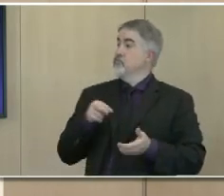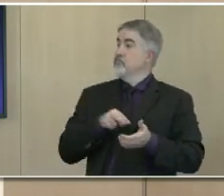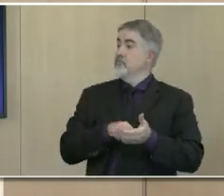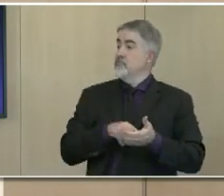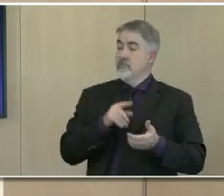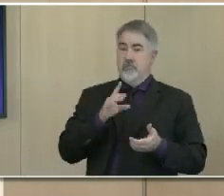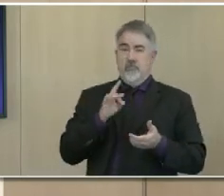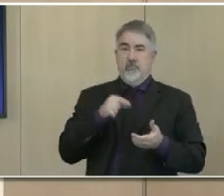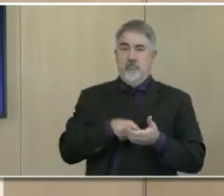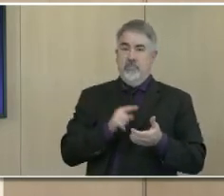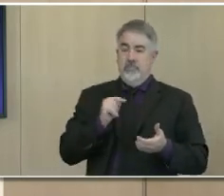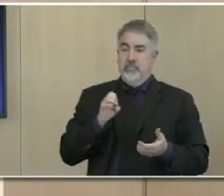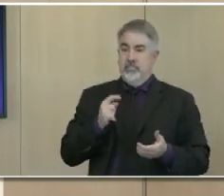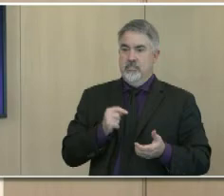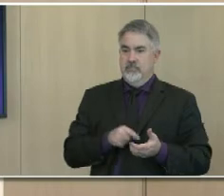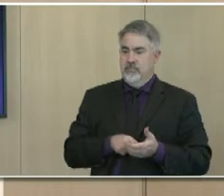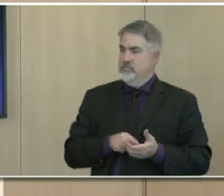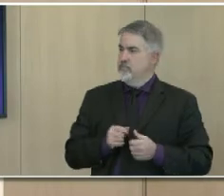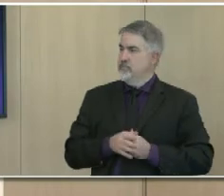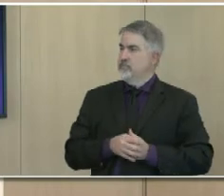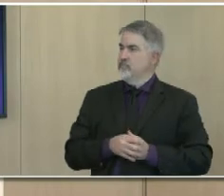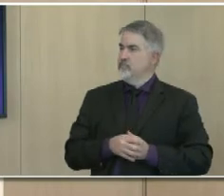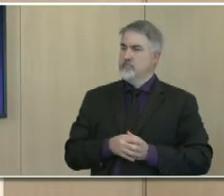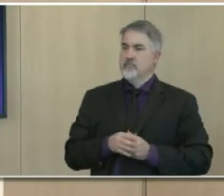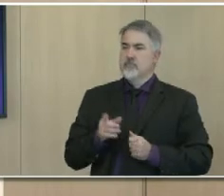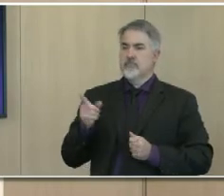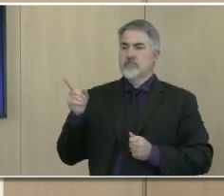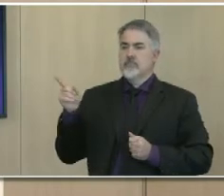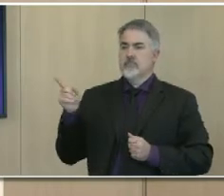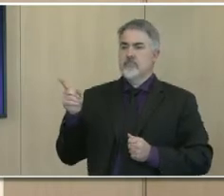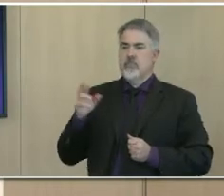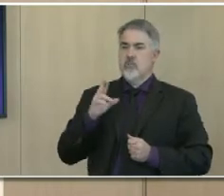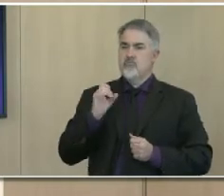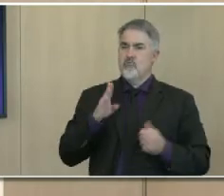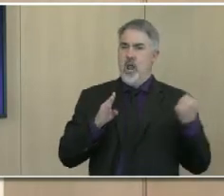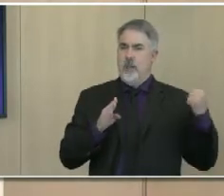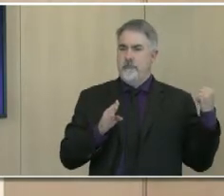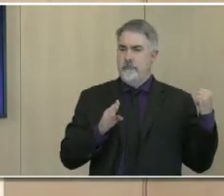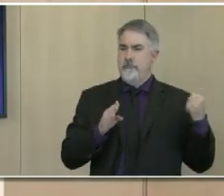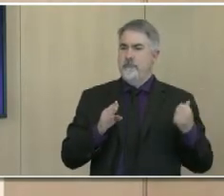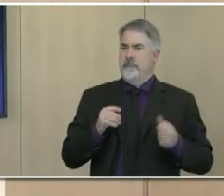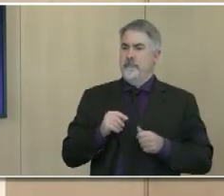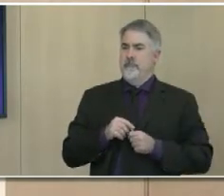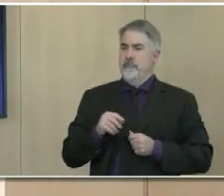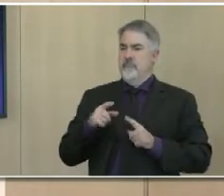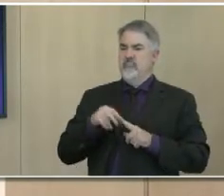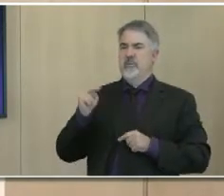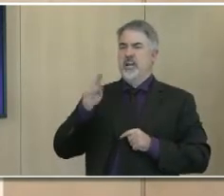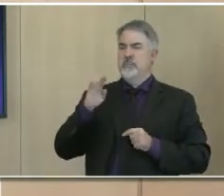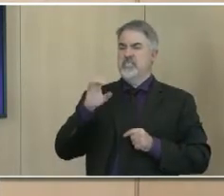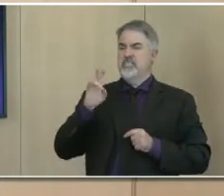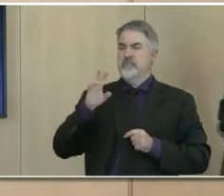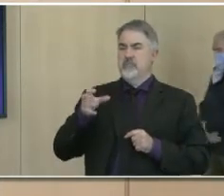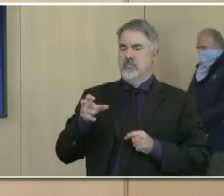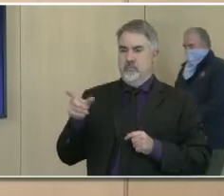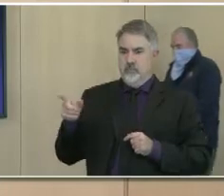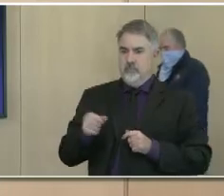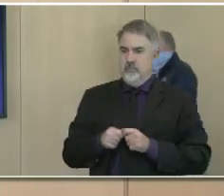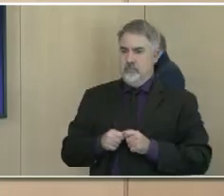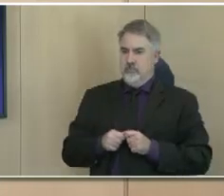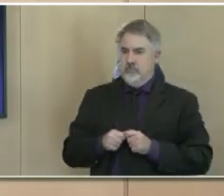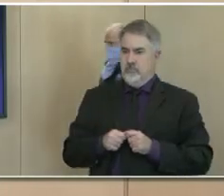Actually, I think this one is going to be for Rob. Yes, this is from Monica Dean from NBC7, talking about the distribution